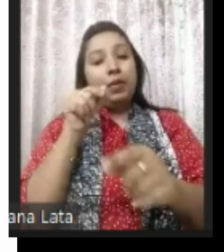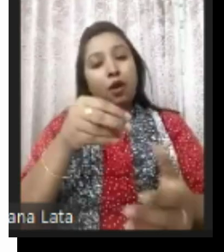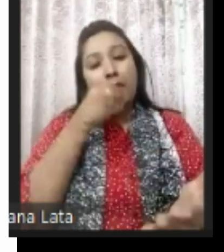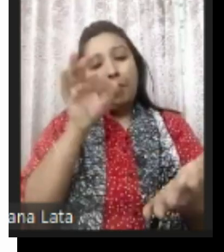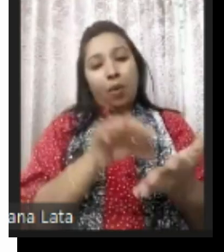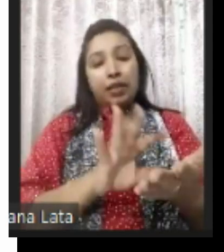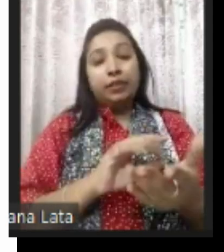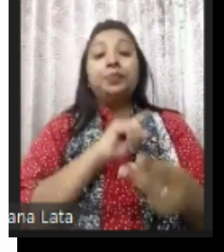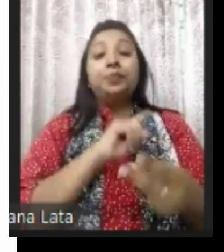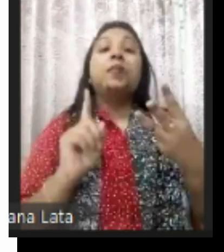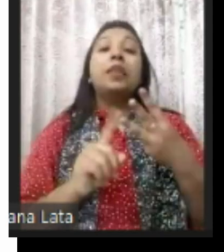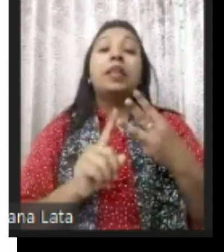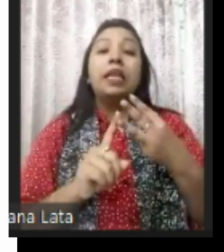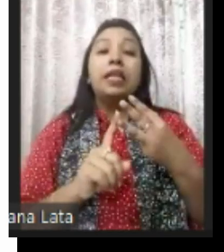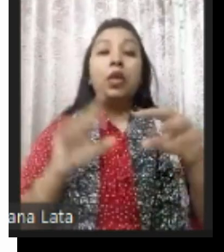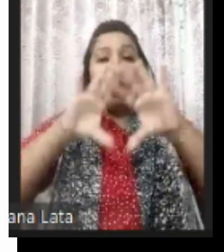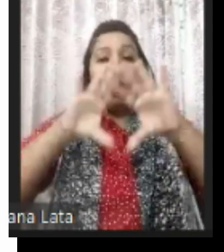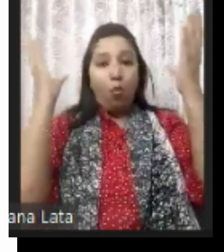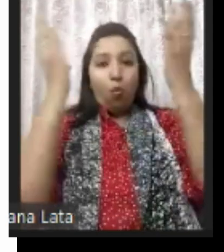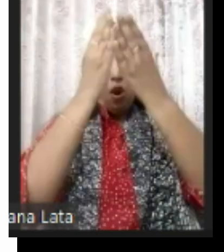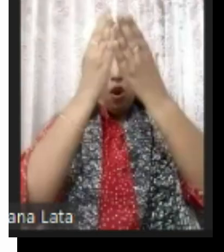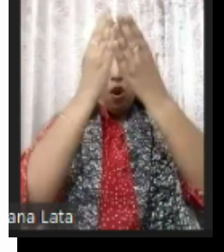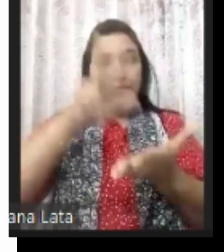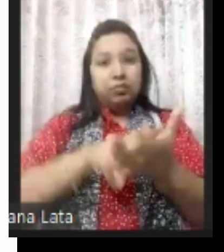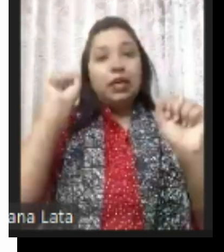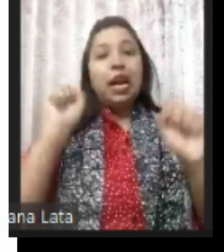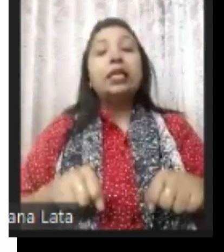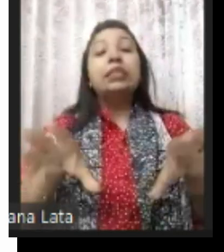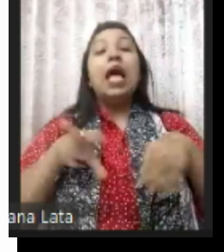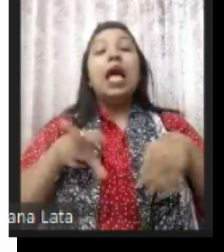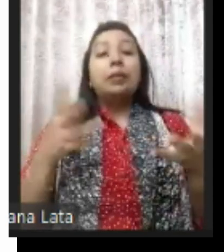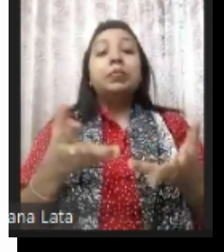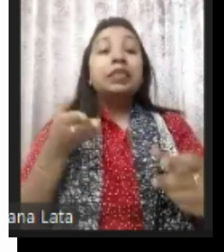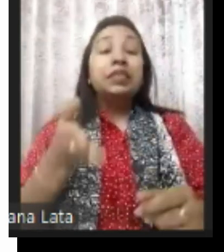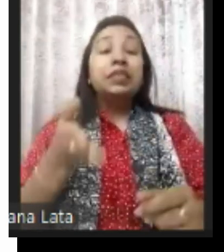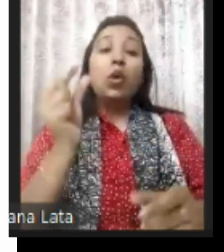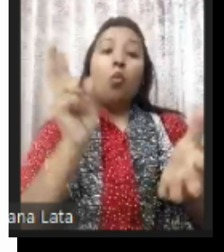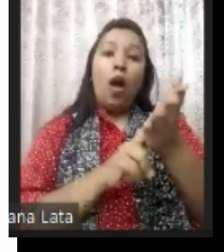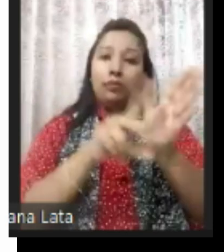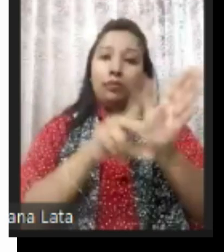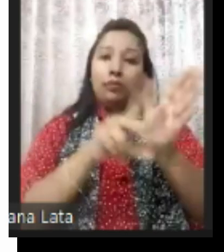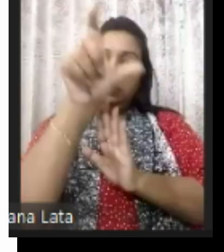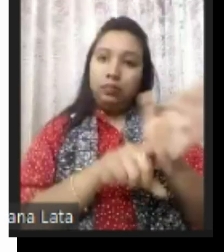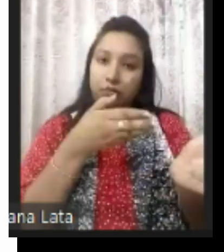commitment. Again, we know Bangladesh ratified the UN Convention of Rights of Persons with Disabilities, and there is Article 9 has talked